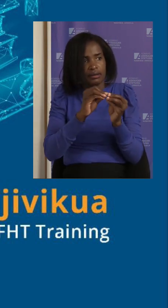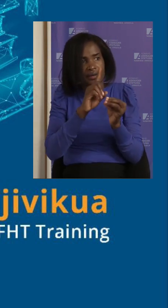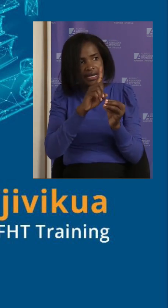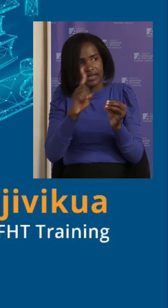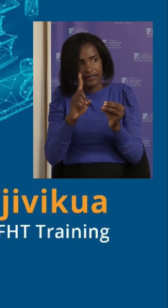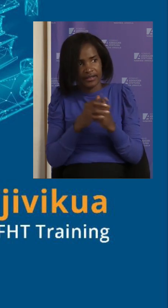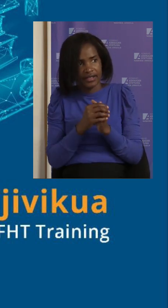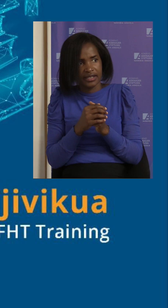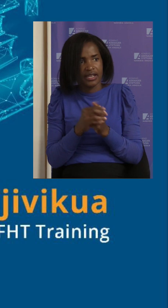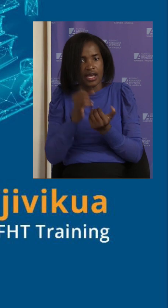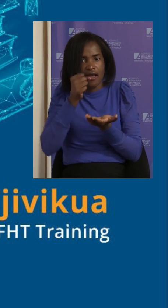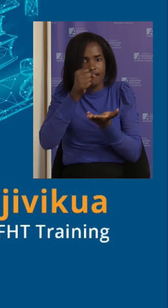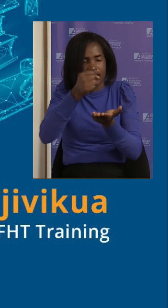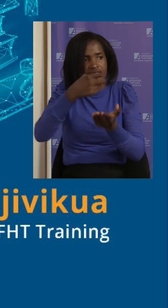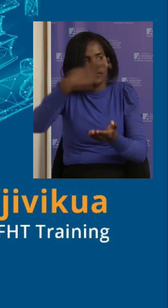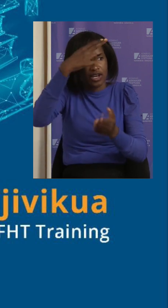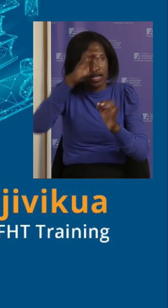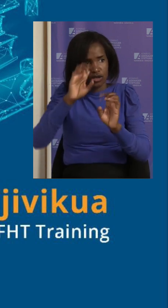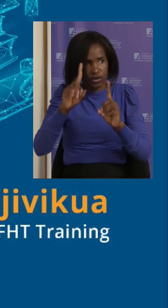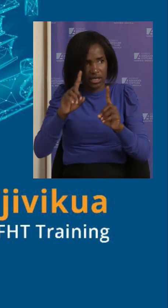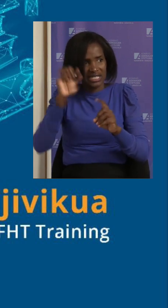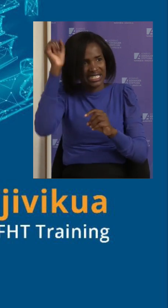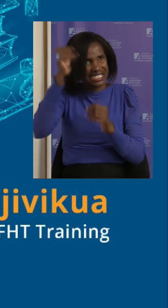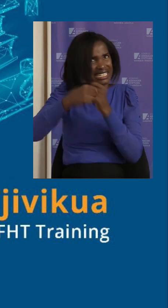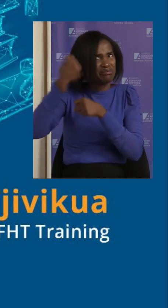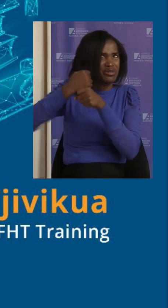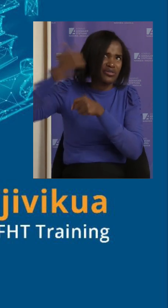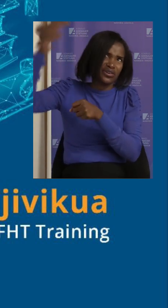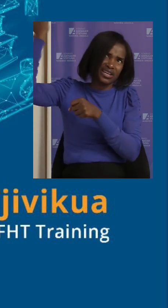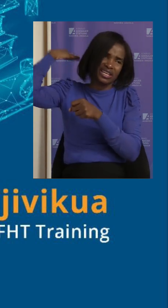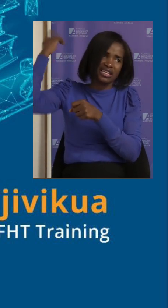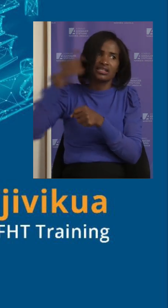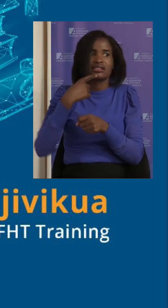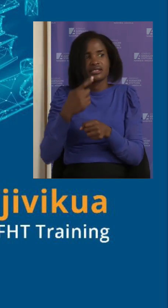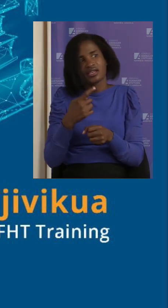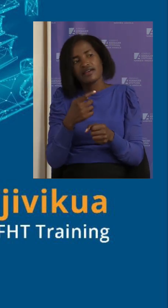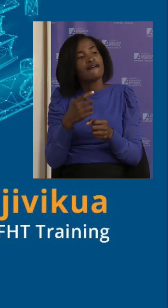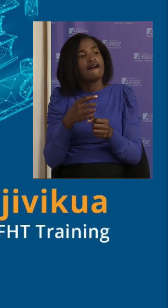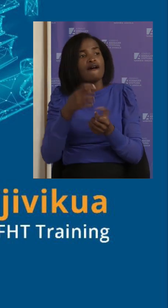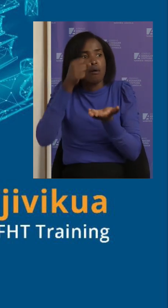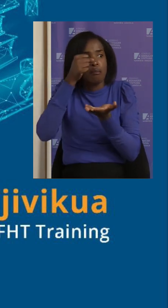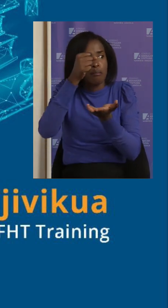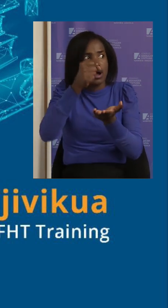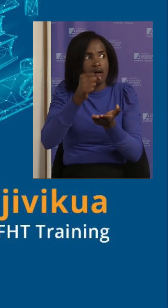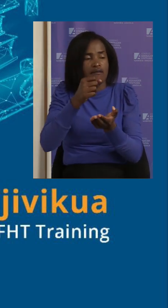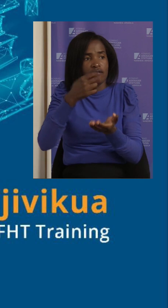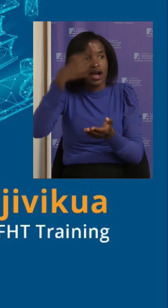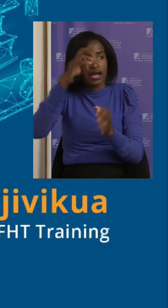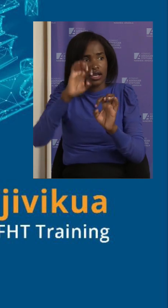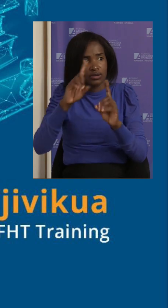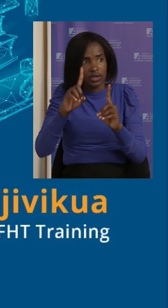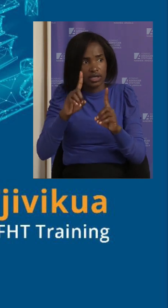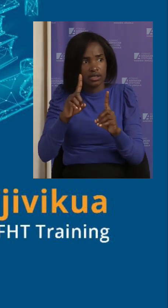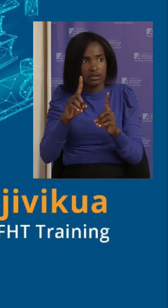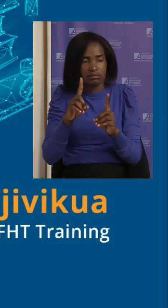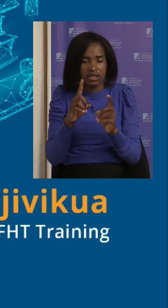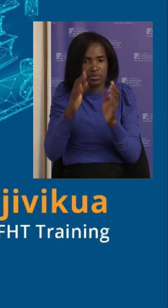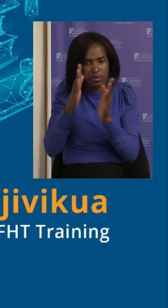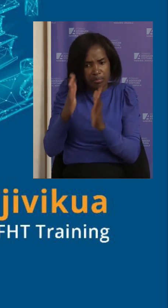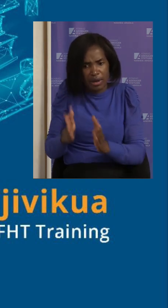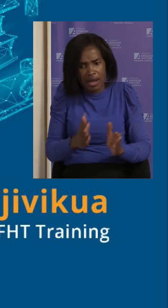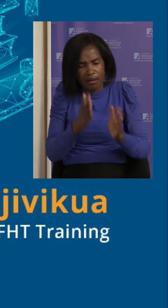last, funding for higher education. Years ago, it was agreed that a funding formula for higher education be worked out